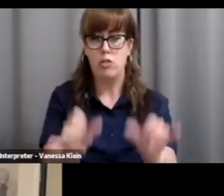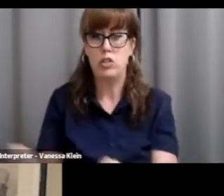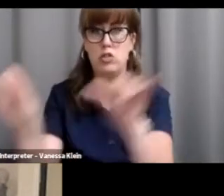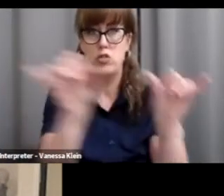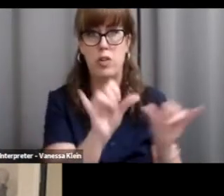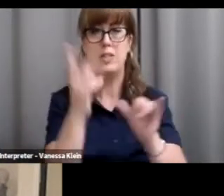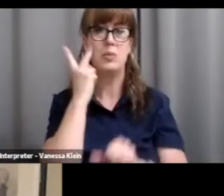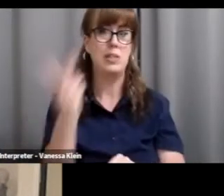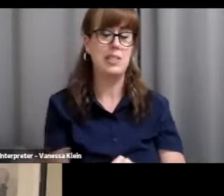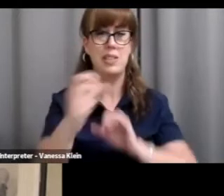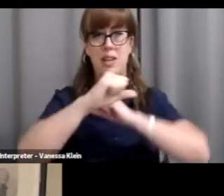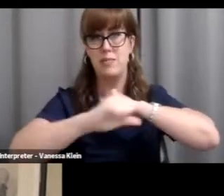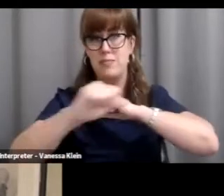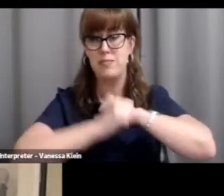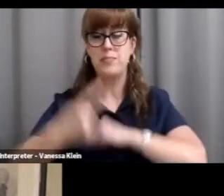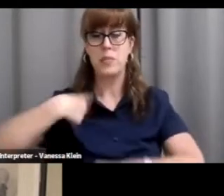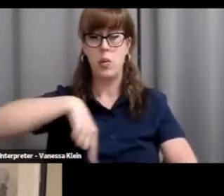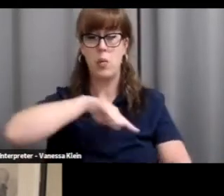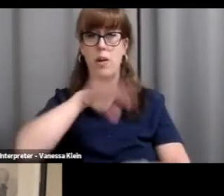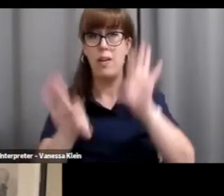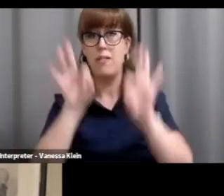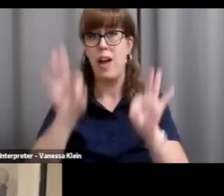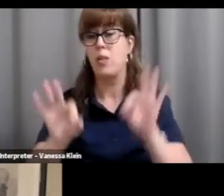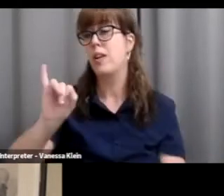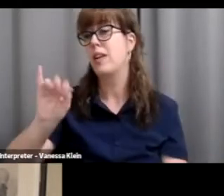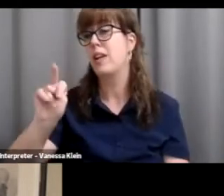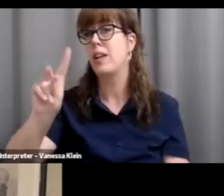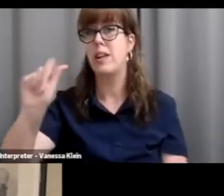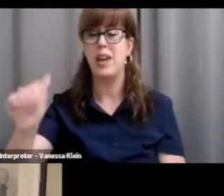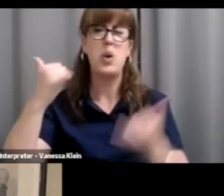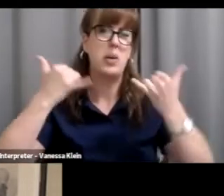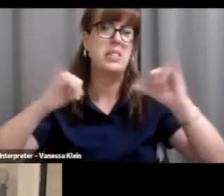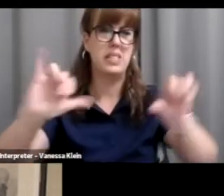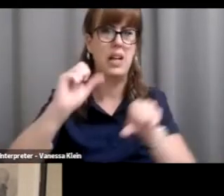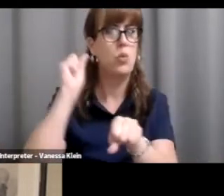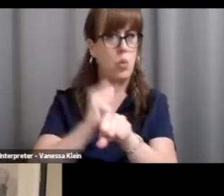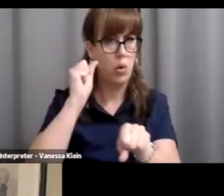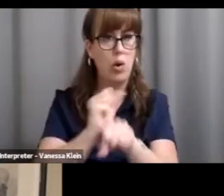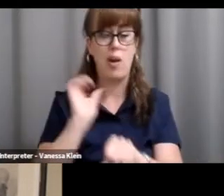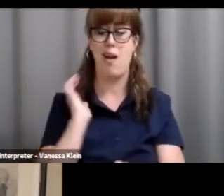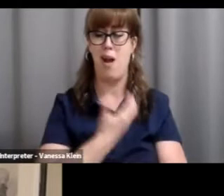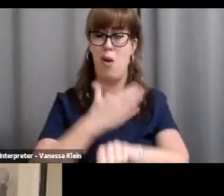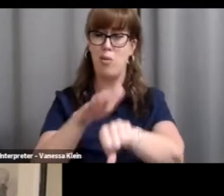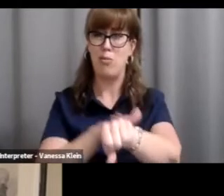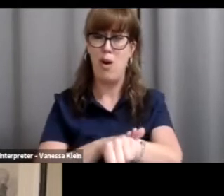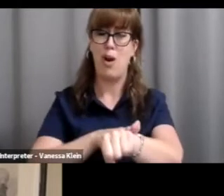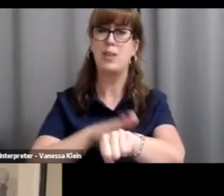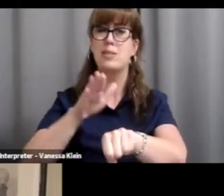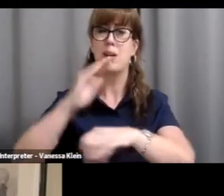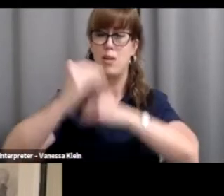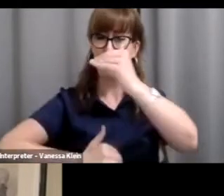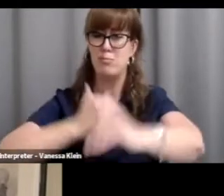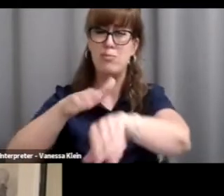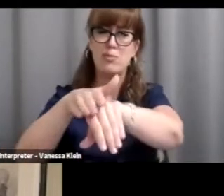advertising. As the findings in India have shown, we still have work to do. Our progress is too